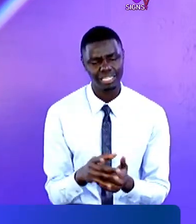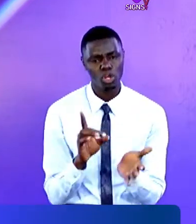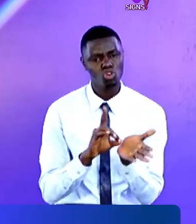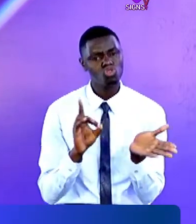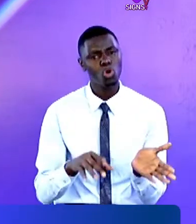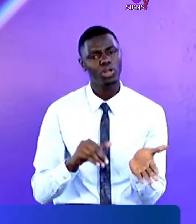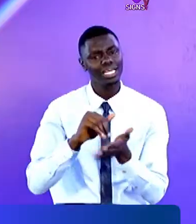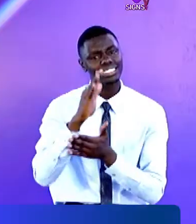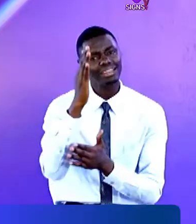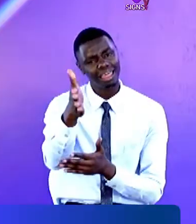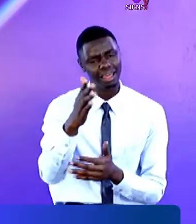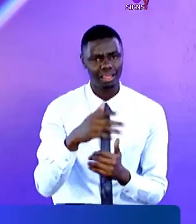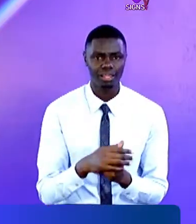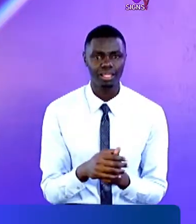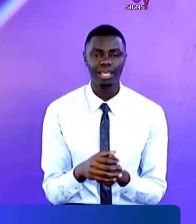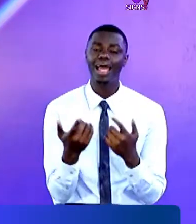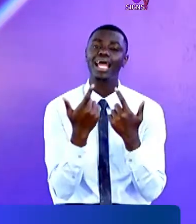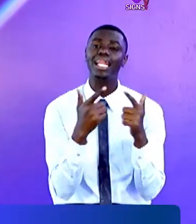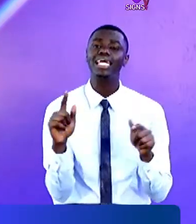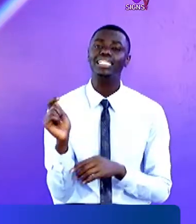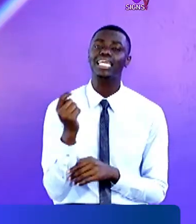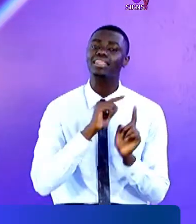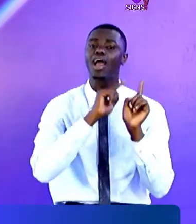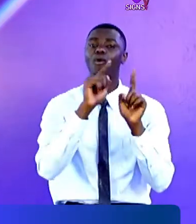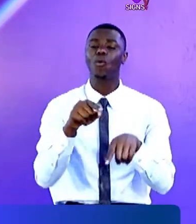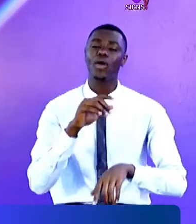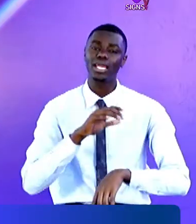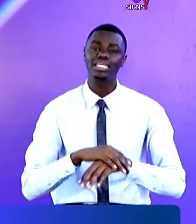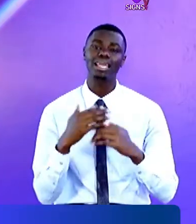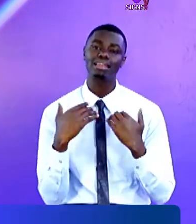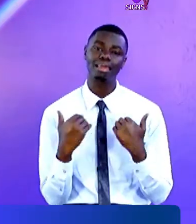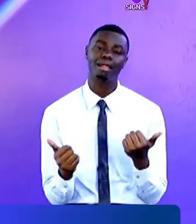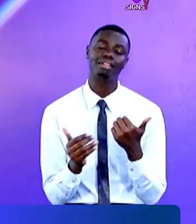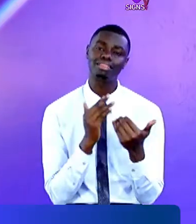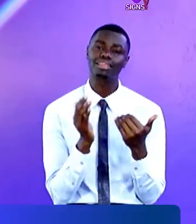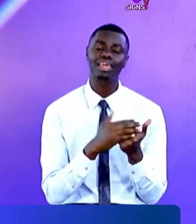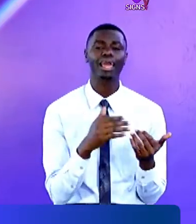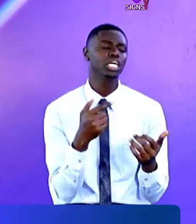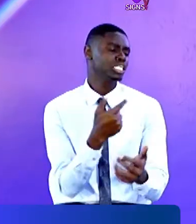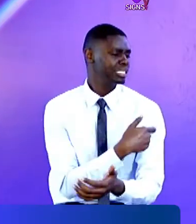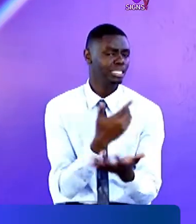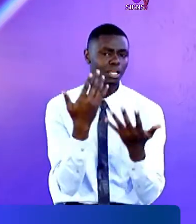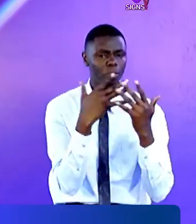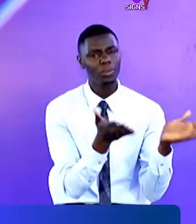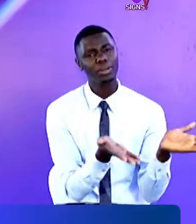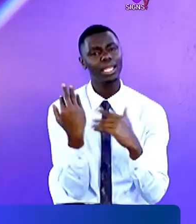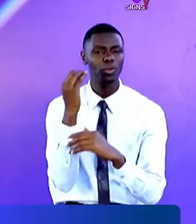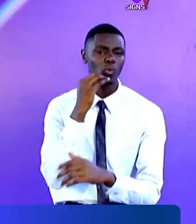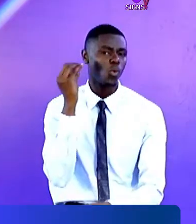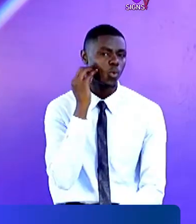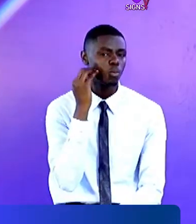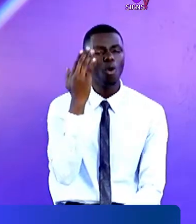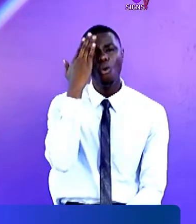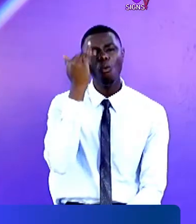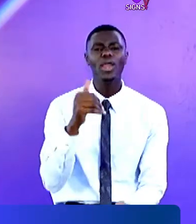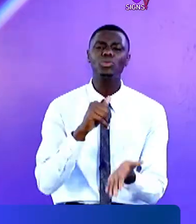there. Yeah. Let Kenyans go and get healthcare and go home. Why are you sending money to somebody to make